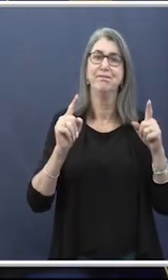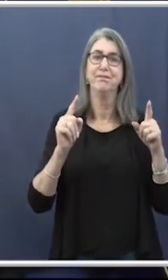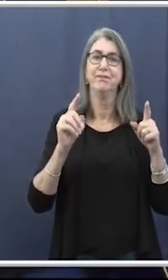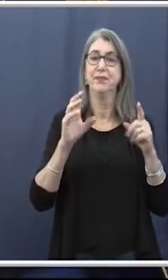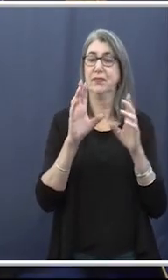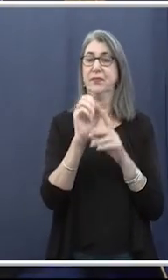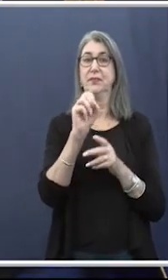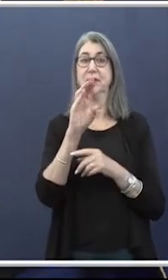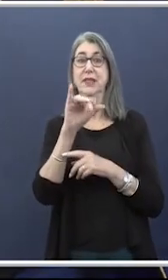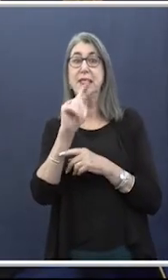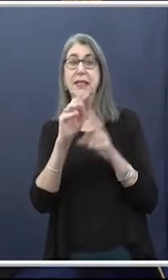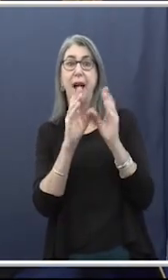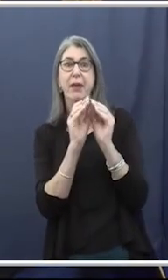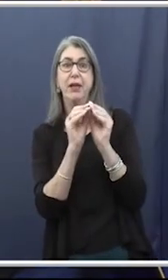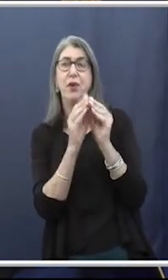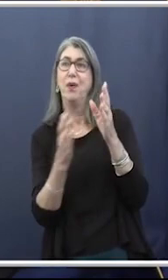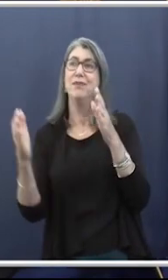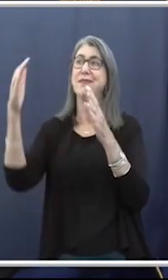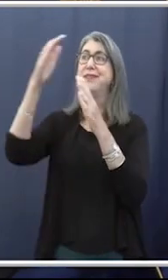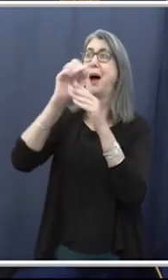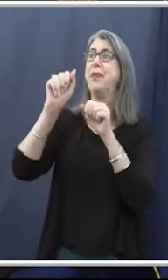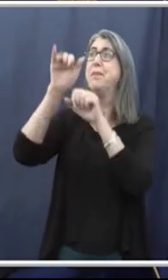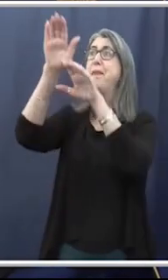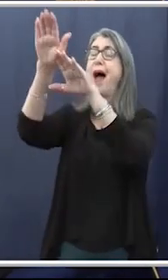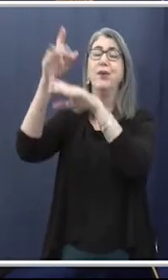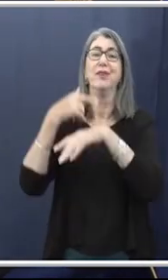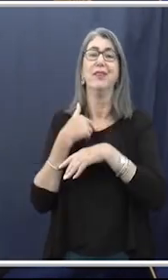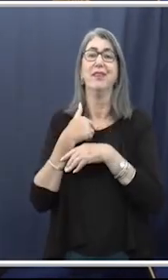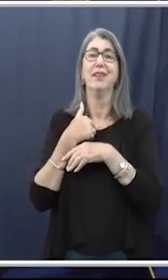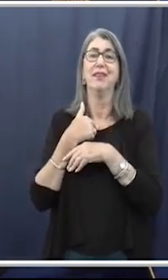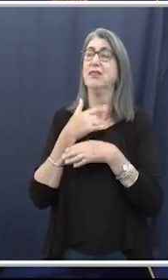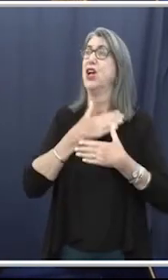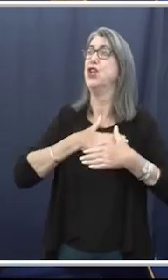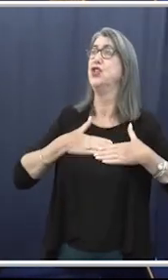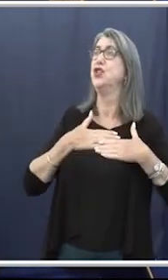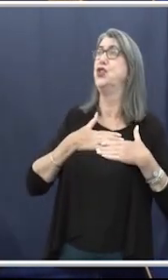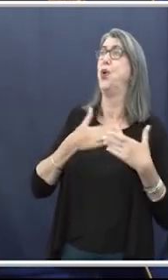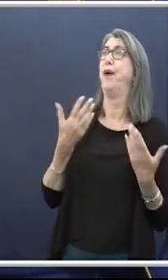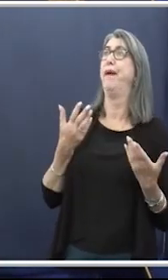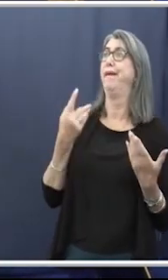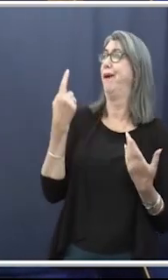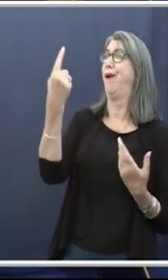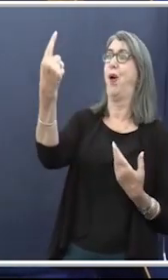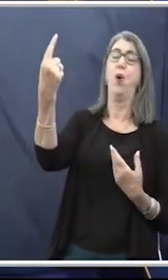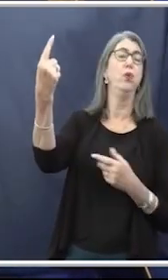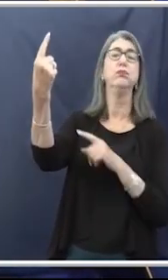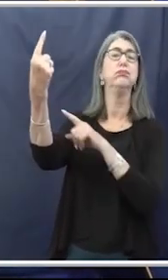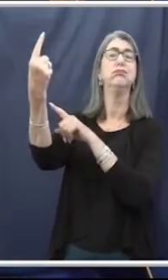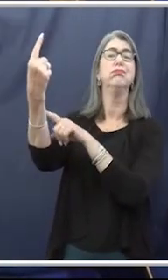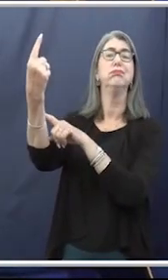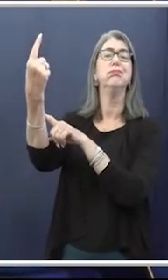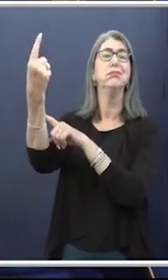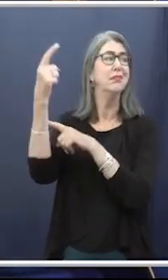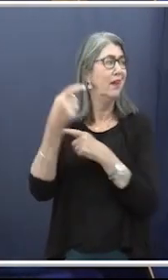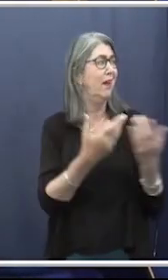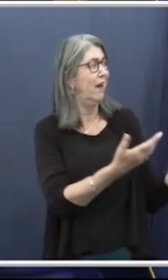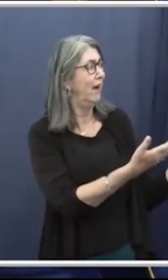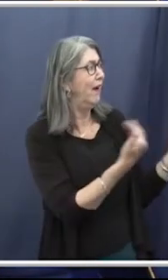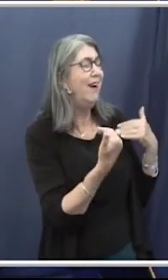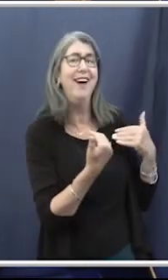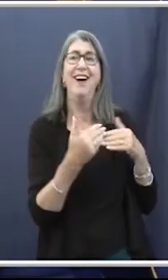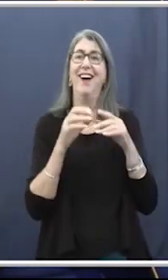summit or the mountain's top should not be, I think, enjoyed alone. We need others with